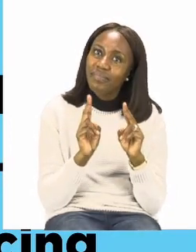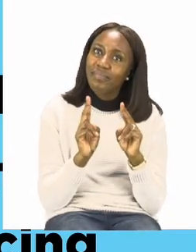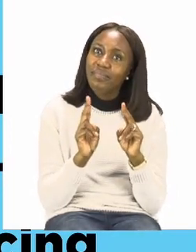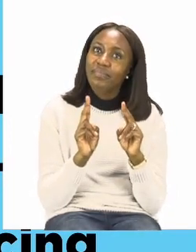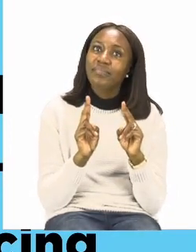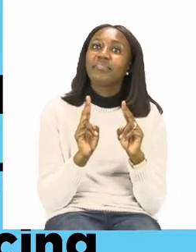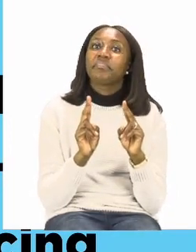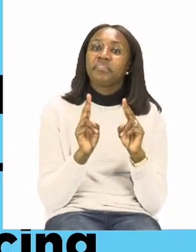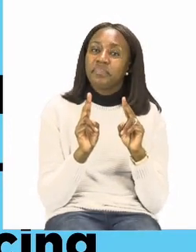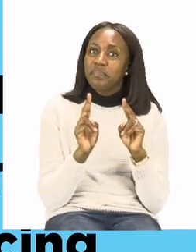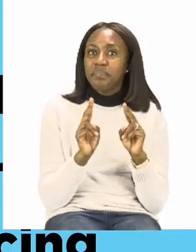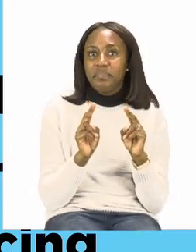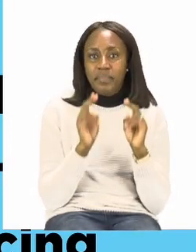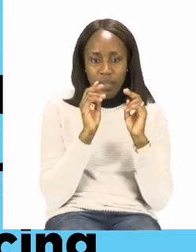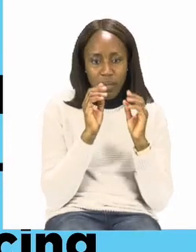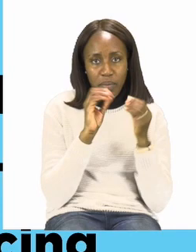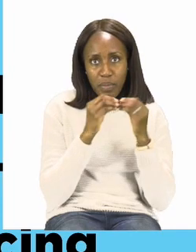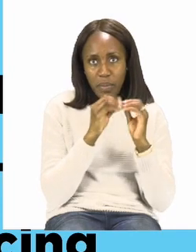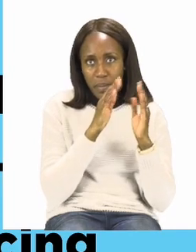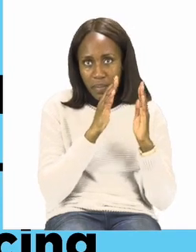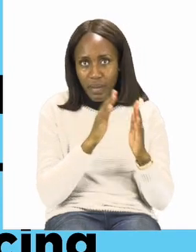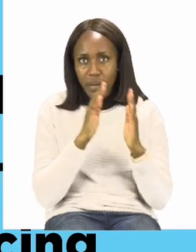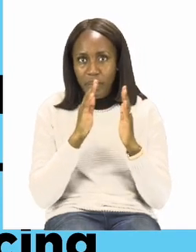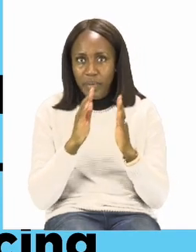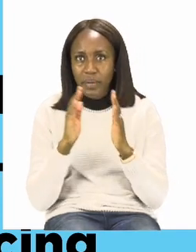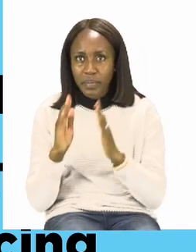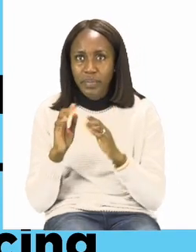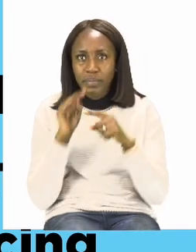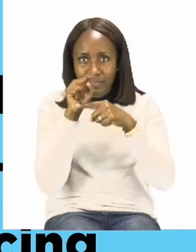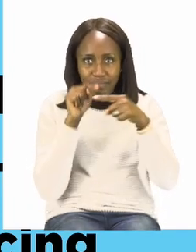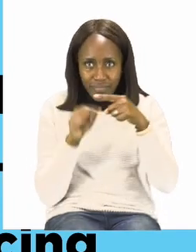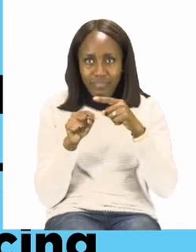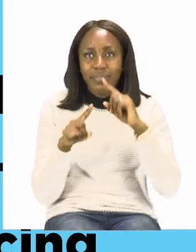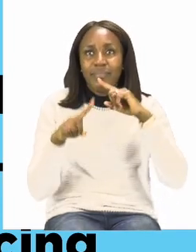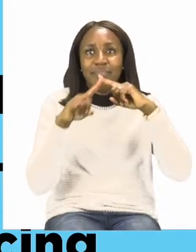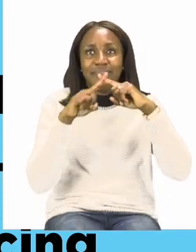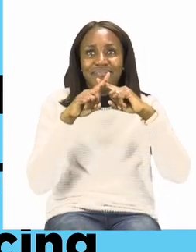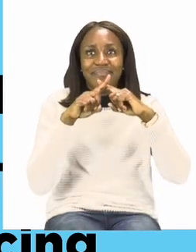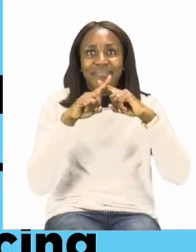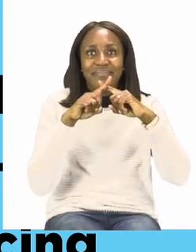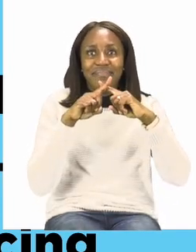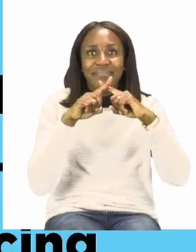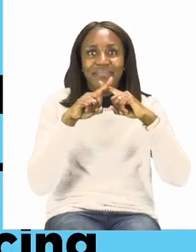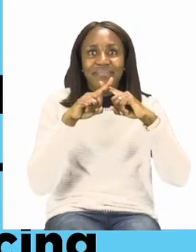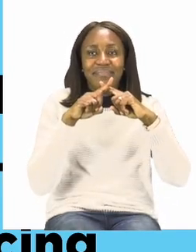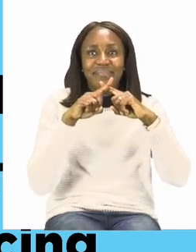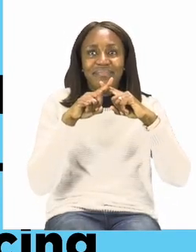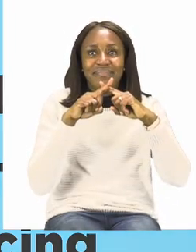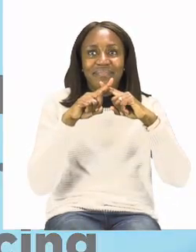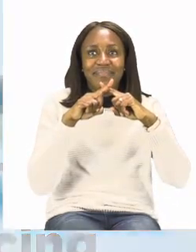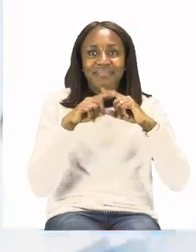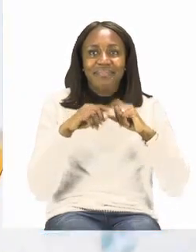tessellation, sequencing, division, and multiplication.